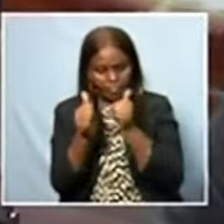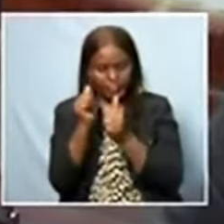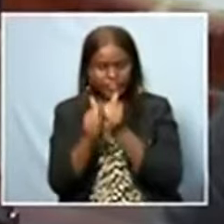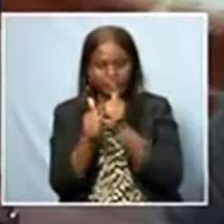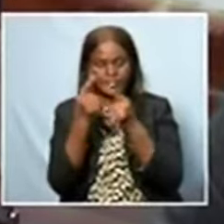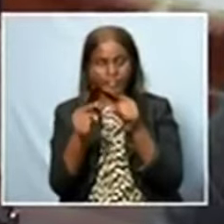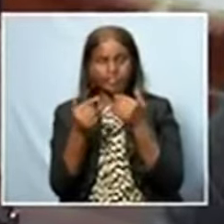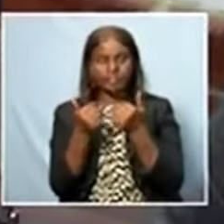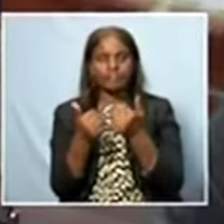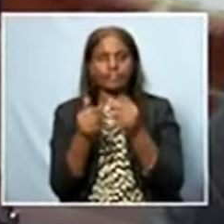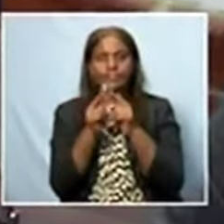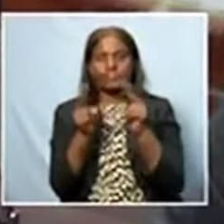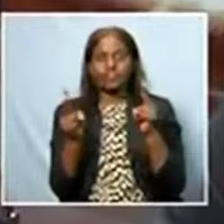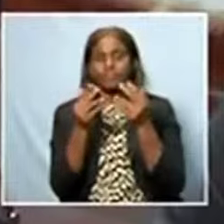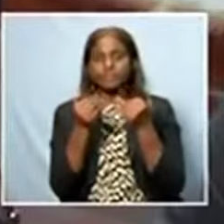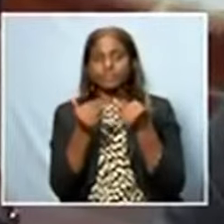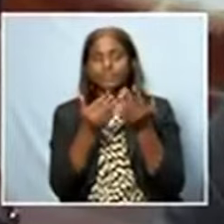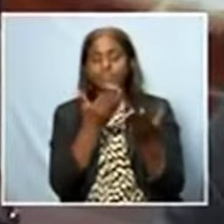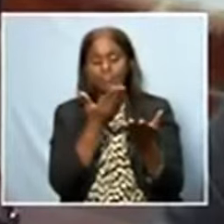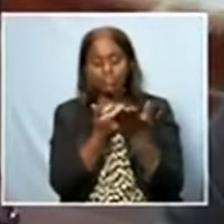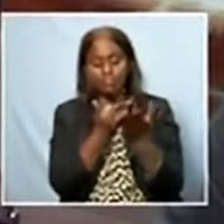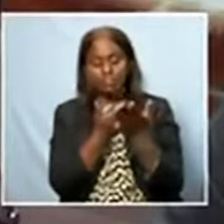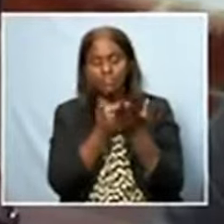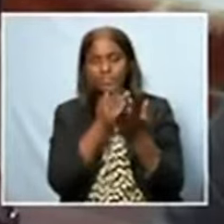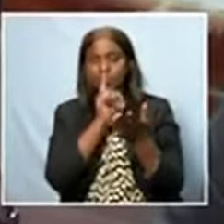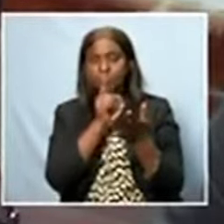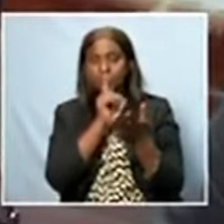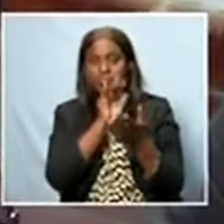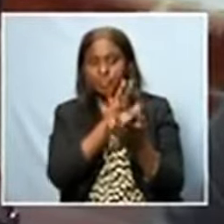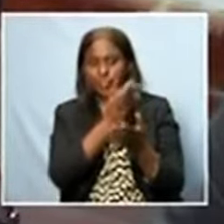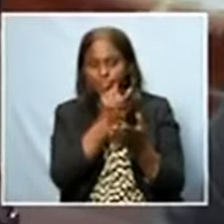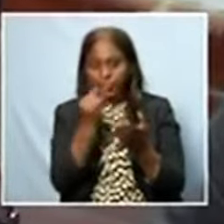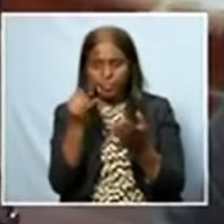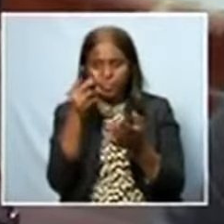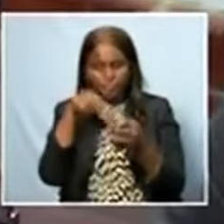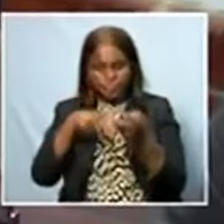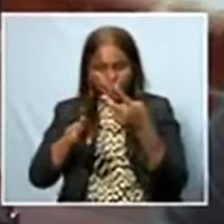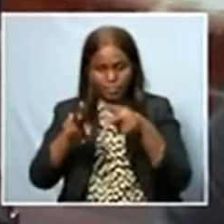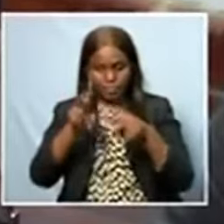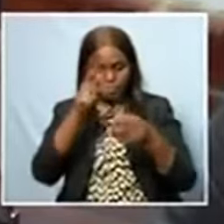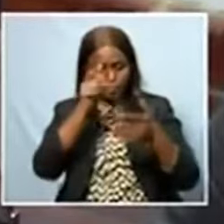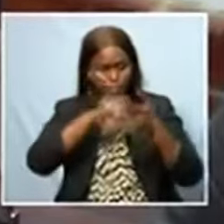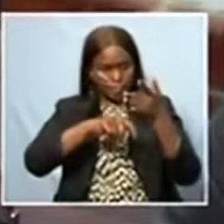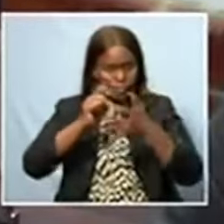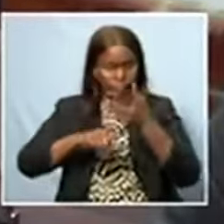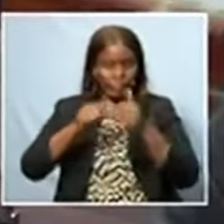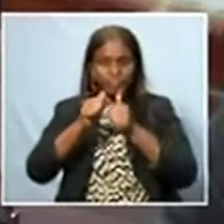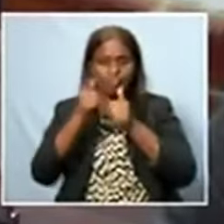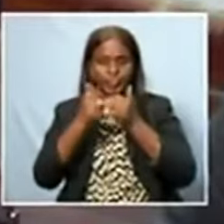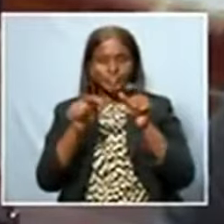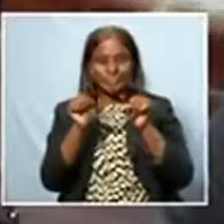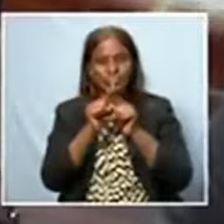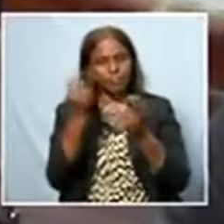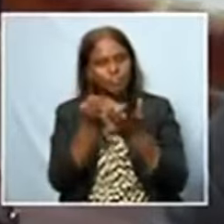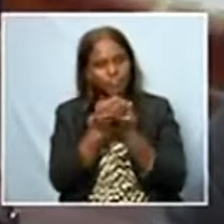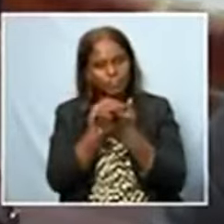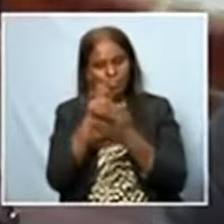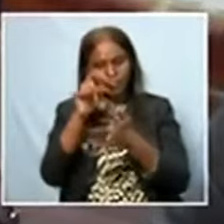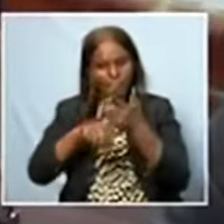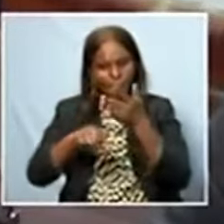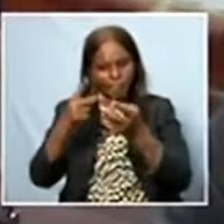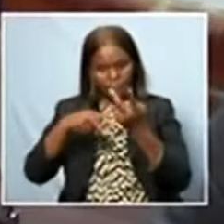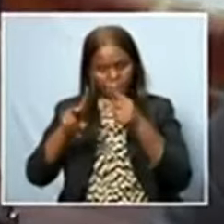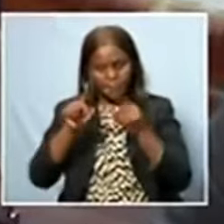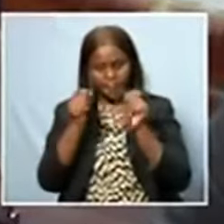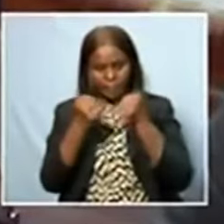place. So this issue of double taxation, which is about economic double taxation,